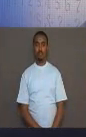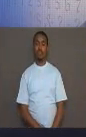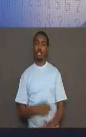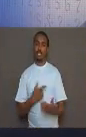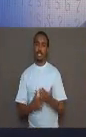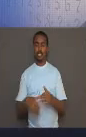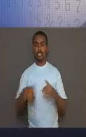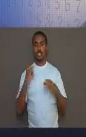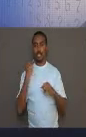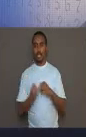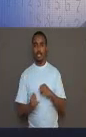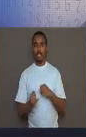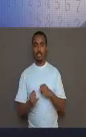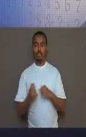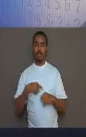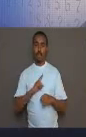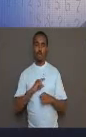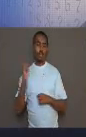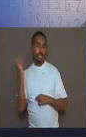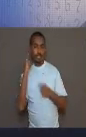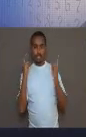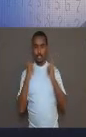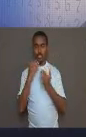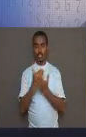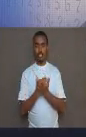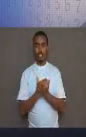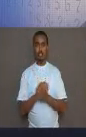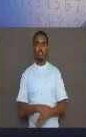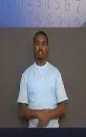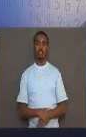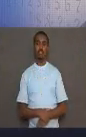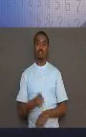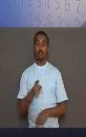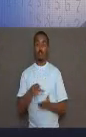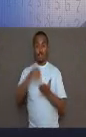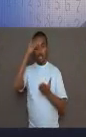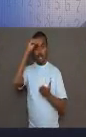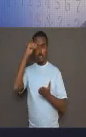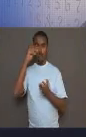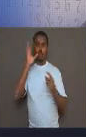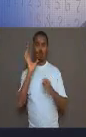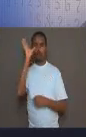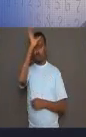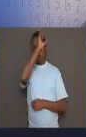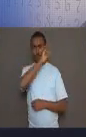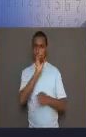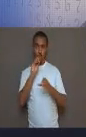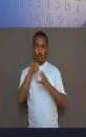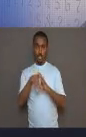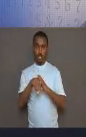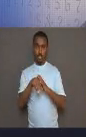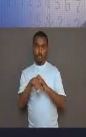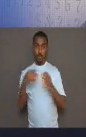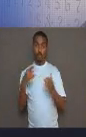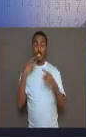This is the end of our listening lesson. You learned to predict the contents of